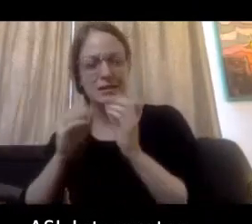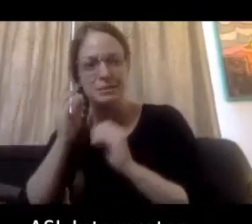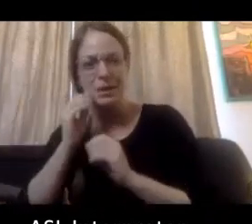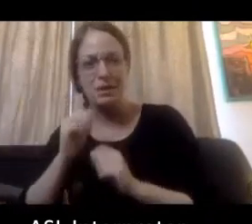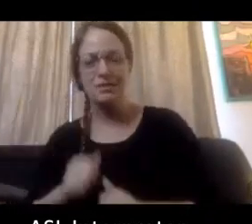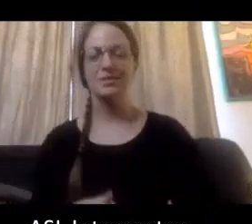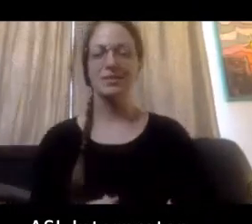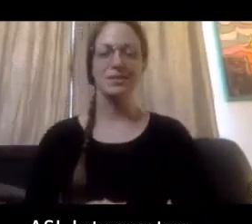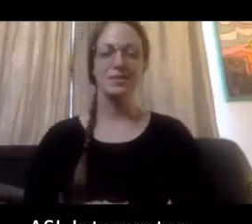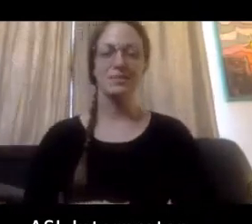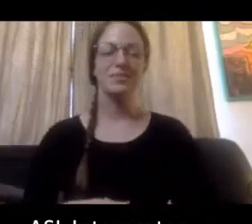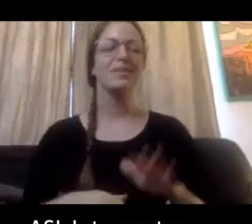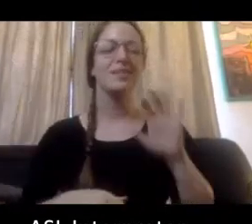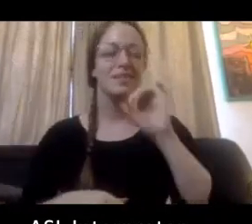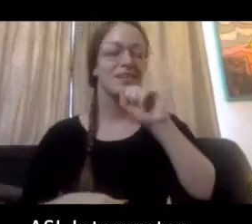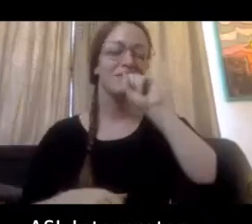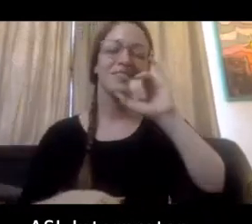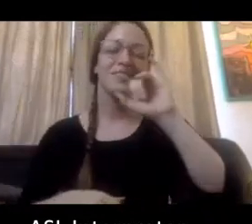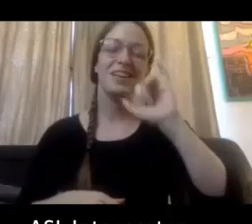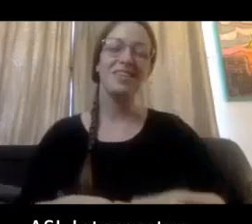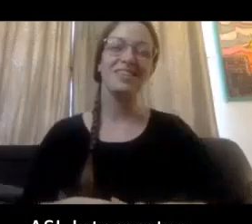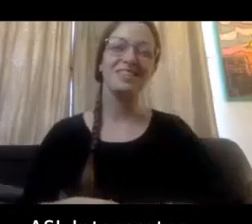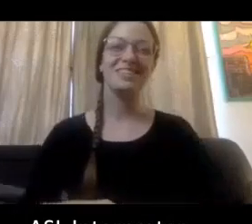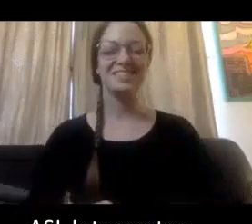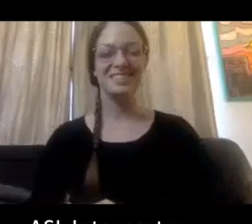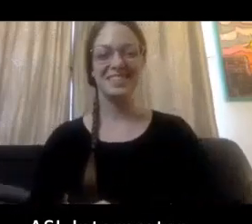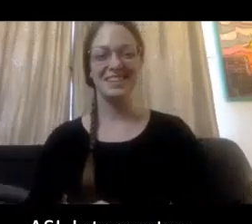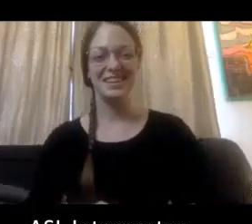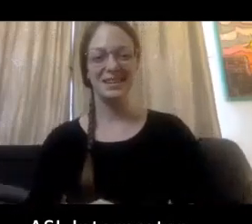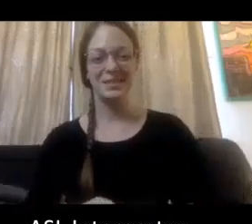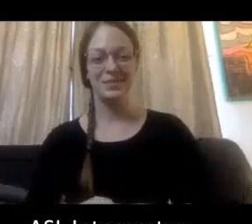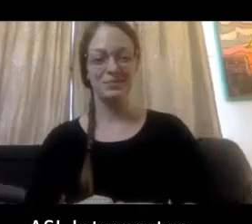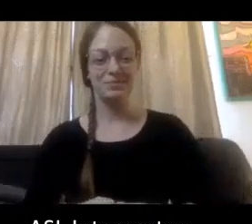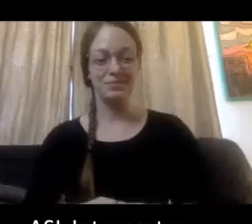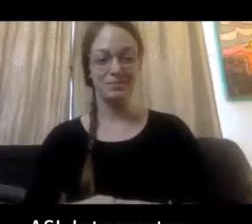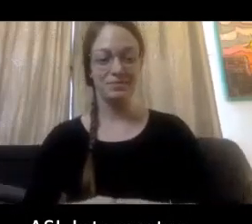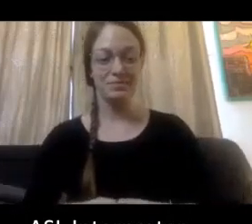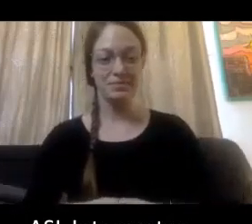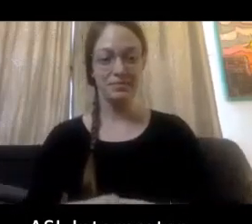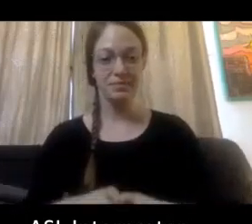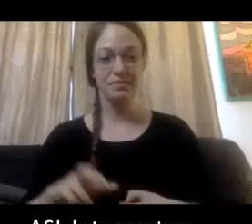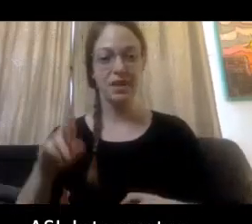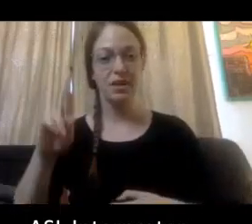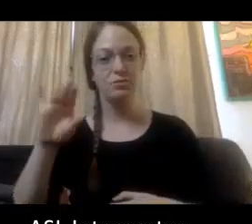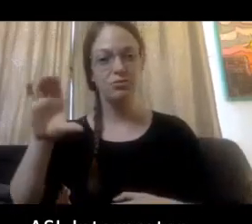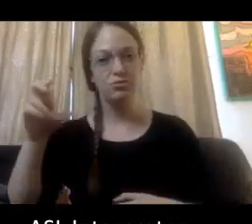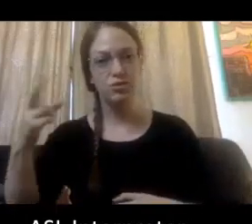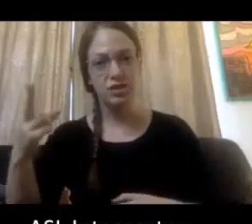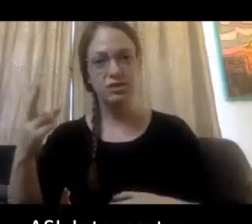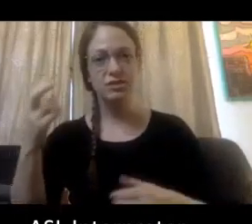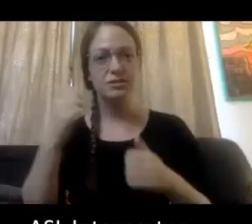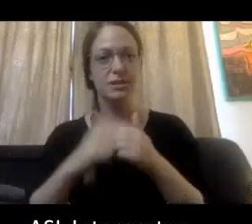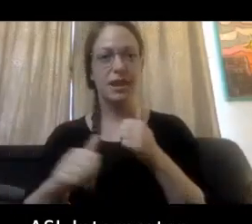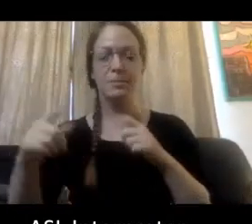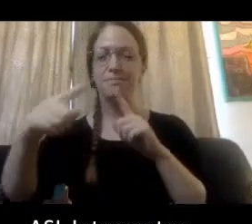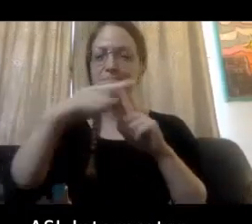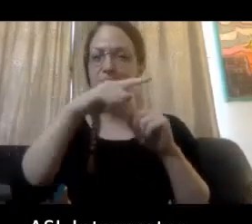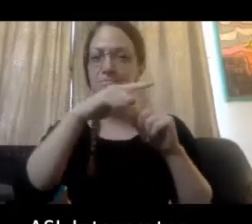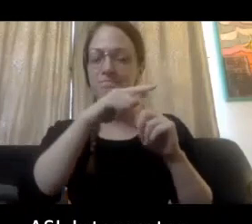That's amazing. I love that. And Rich, what about you? Do you have any positive experiences with accessibility in game